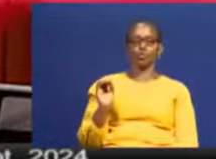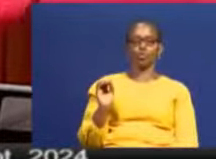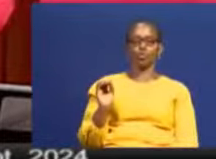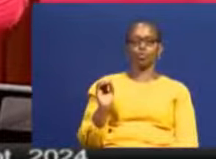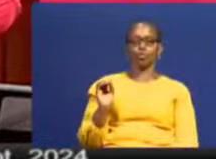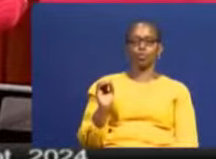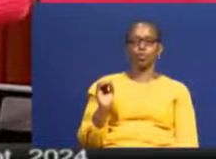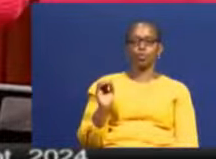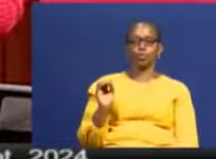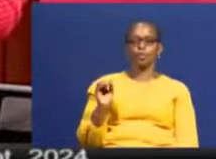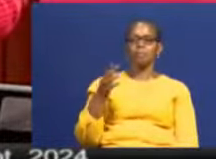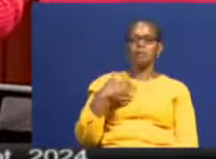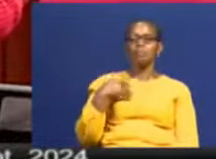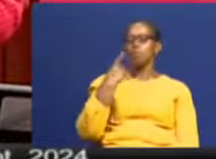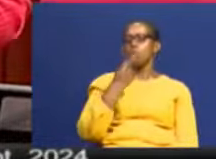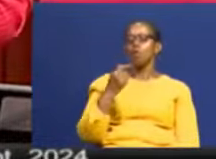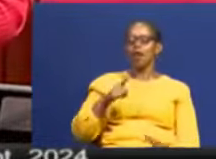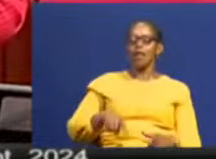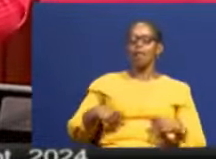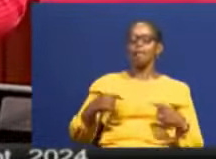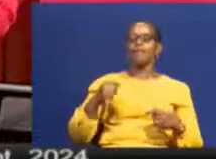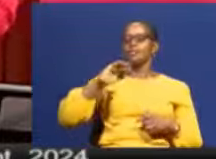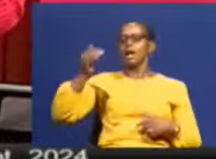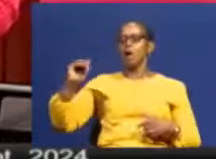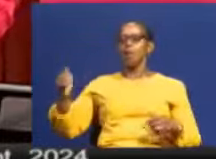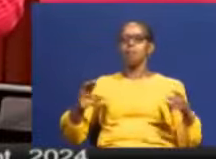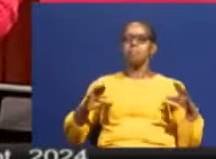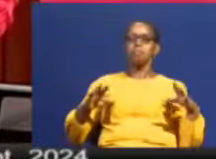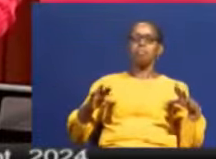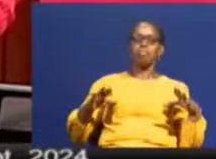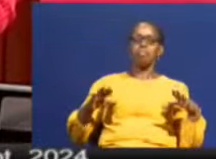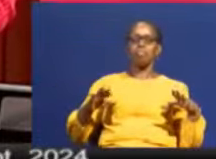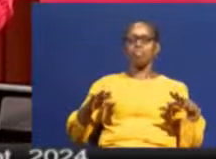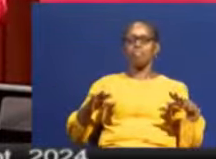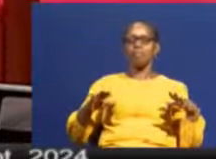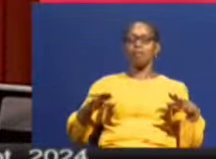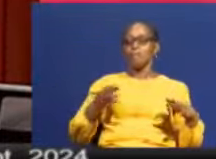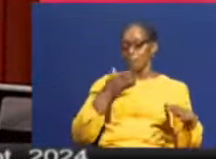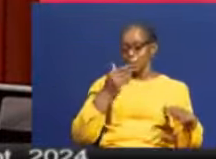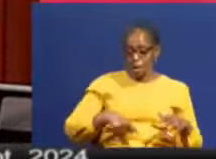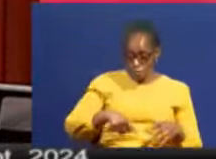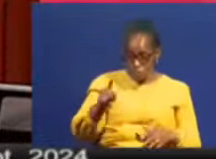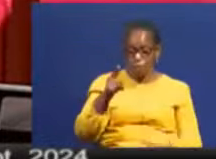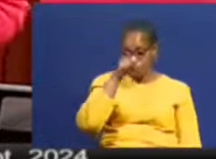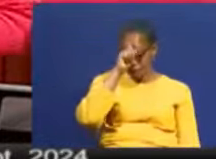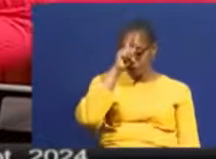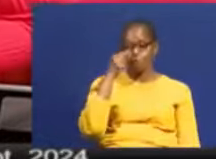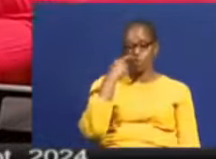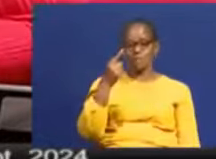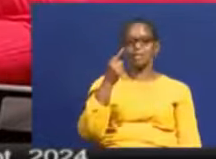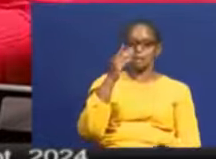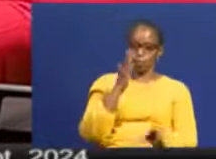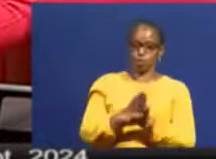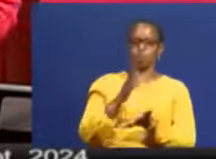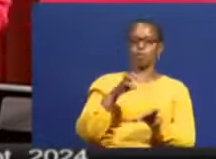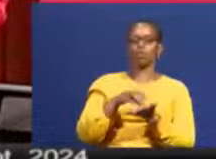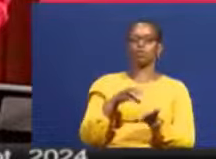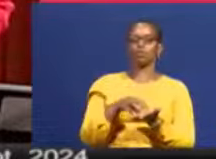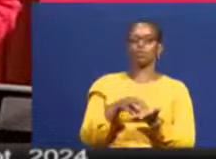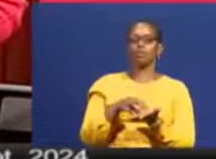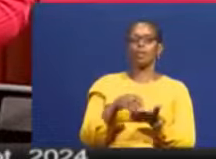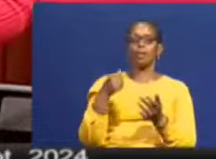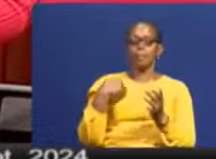the lawyers and the ones who are lofty, go to the ground and learn the reality. Madam Speaker, I would also want to say that in relation to the